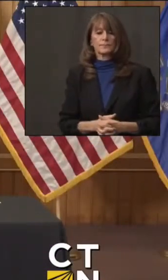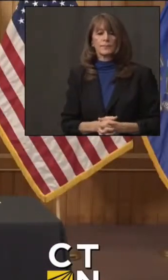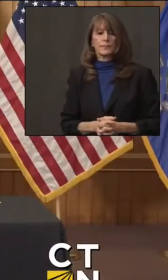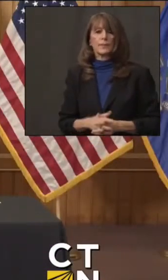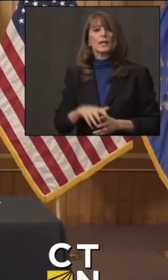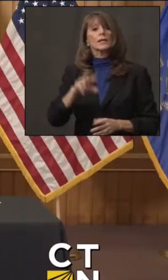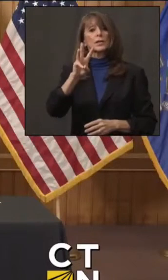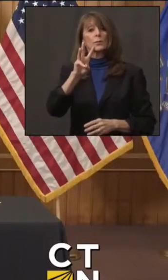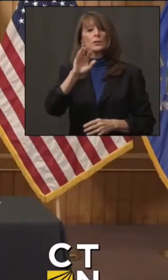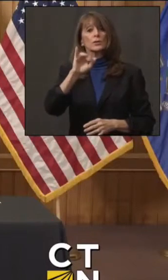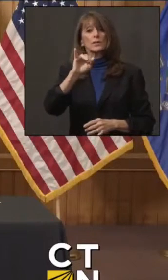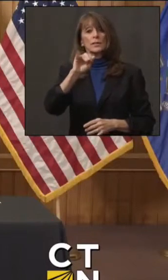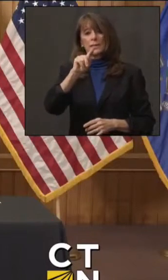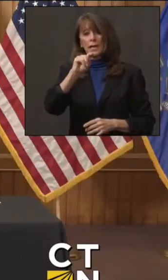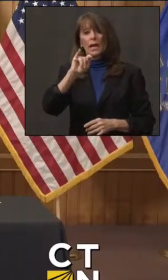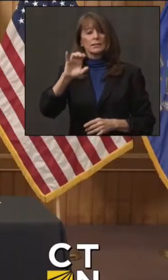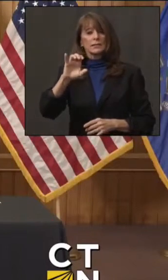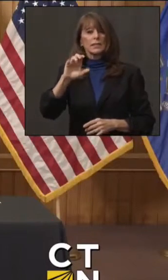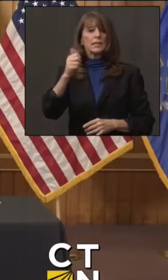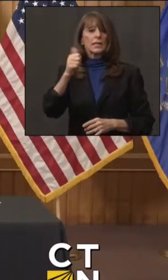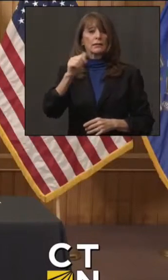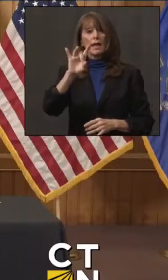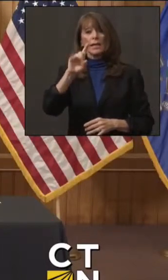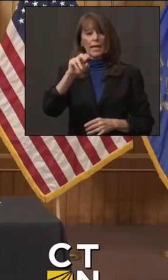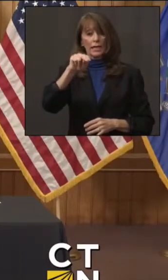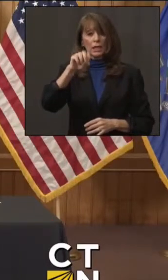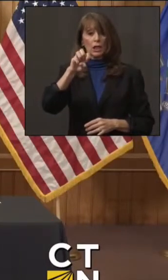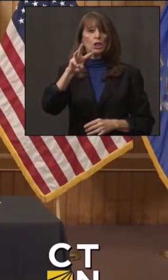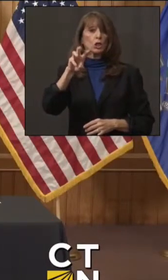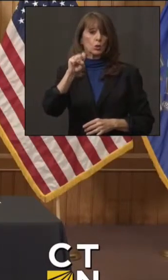WTIC 1080 News.